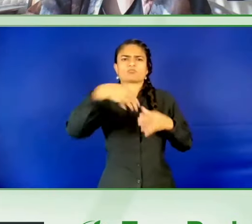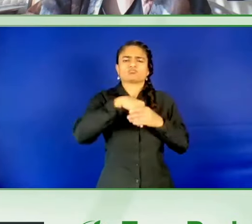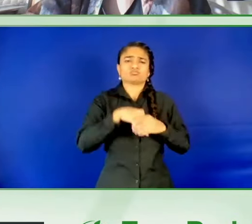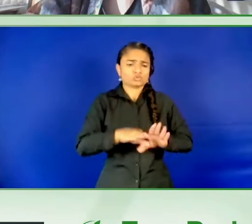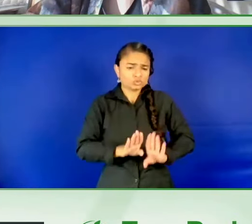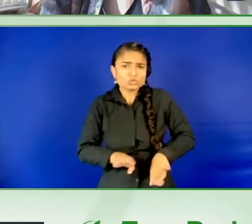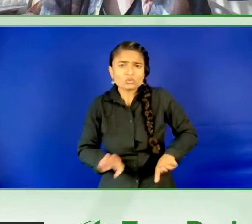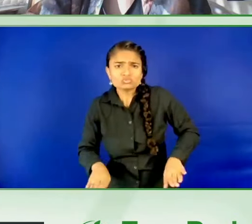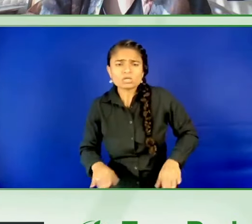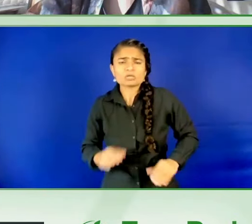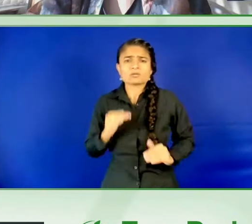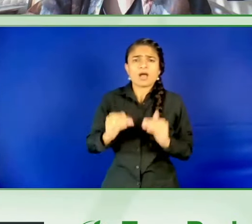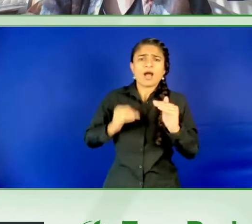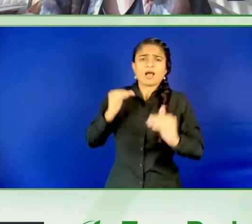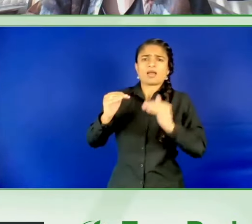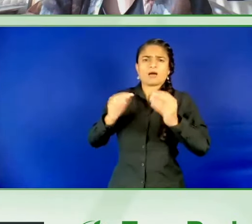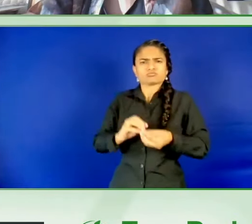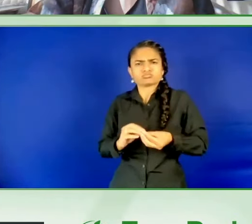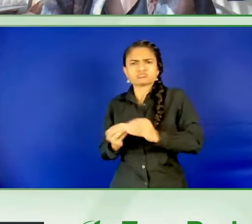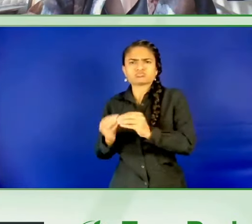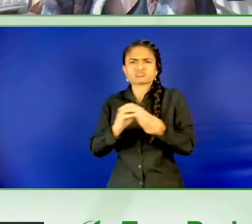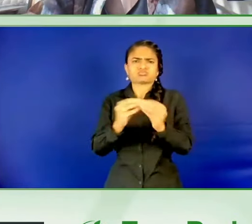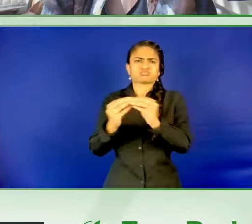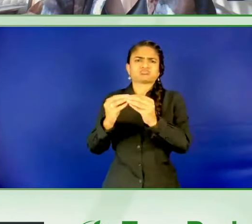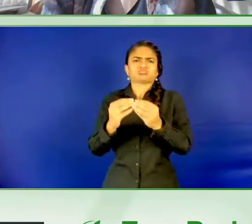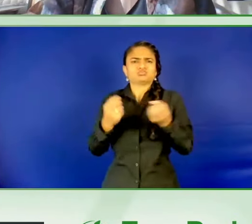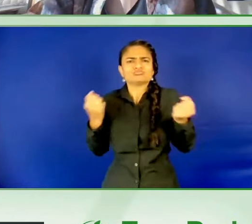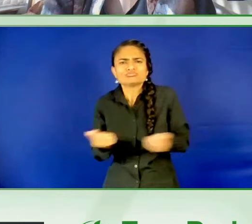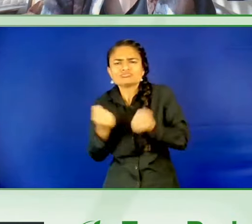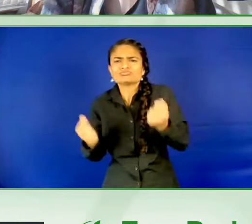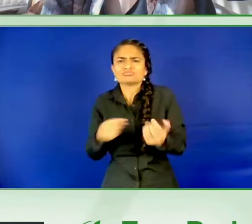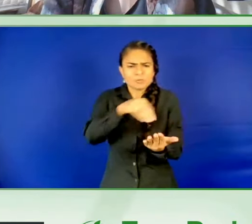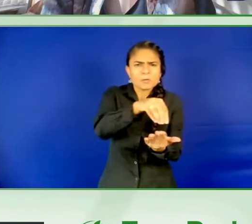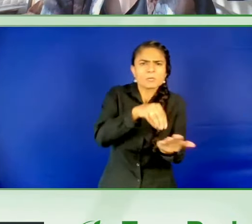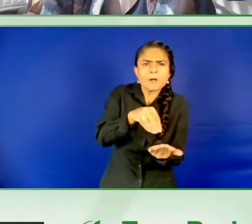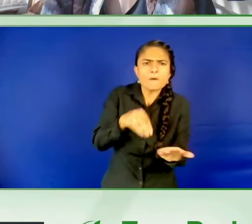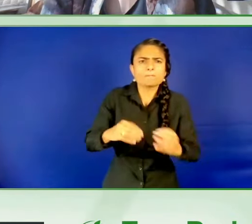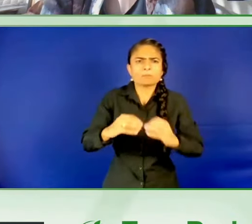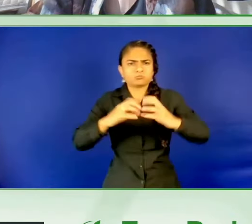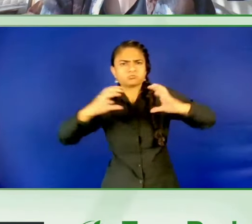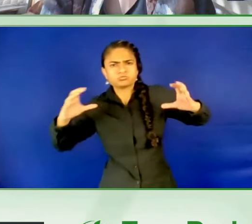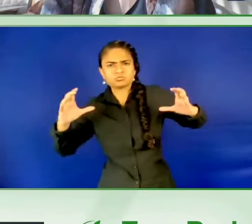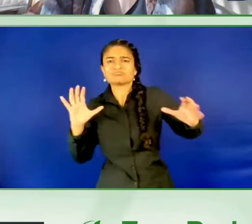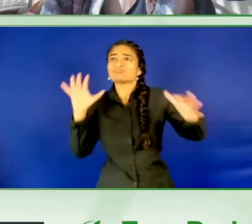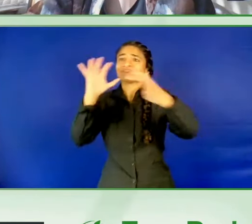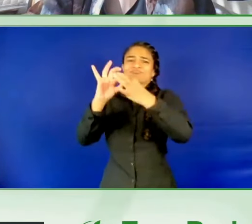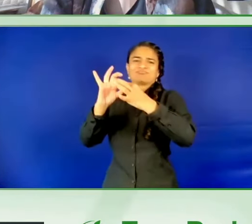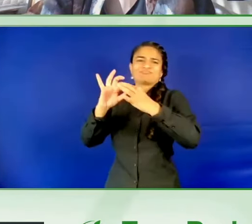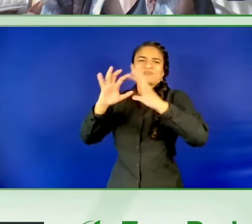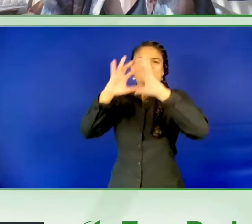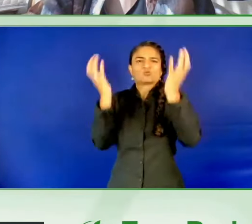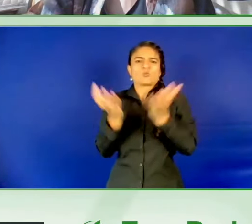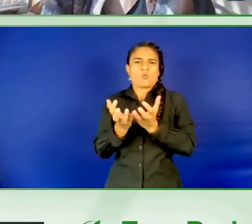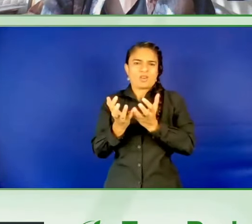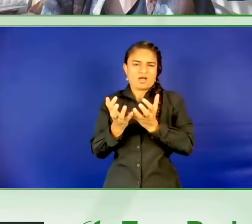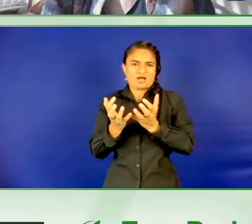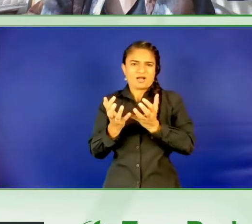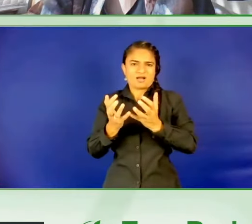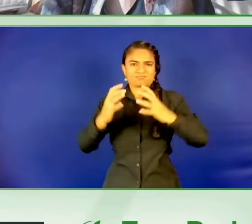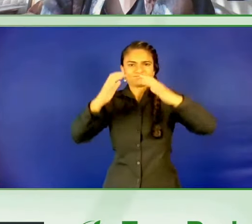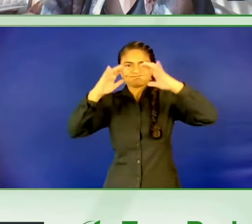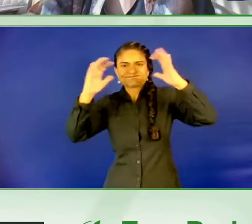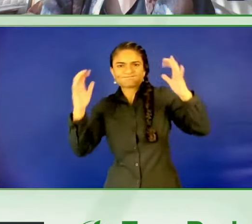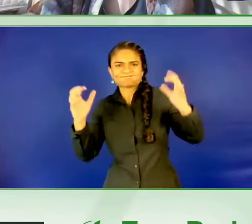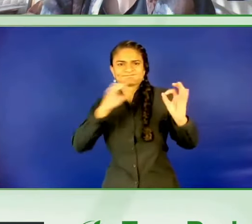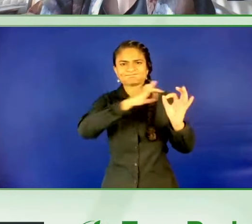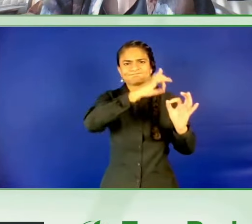the tactile imaging, especially in this kind of massive and noisy events sometimes. In the